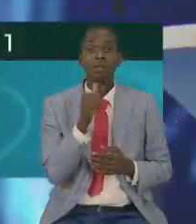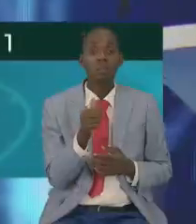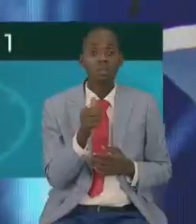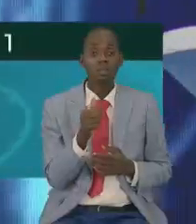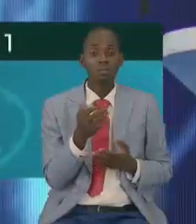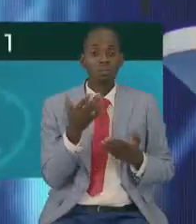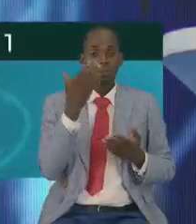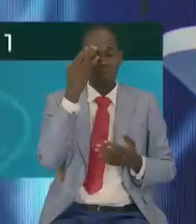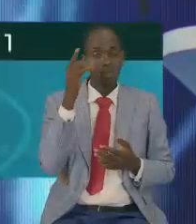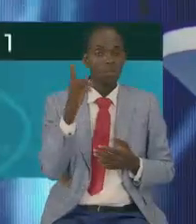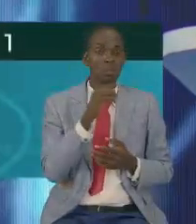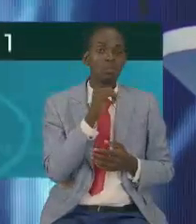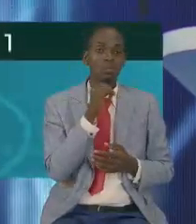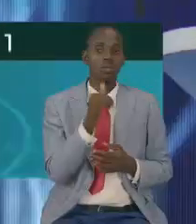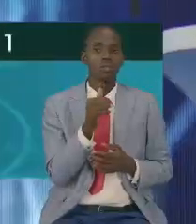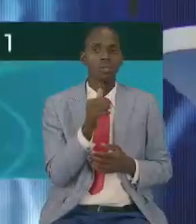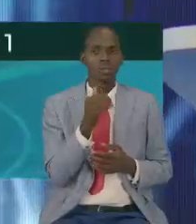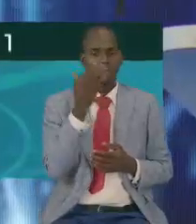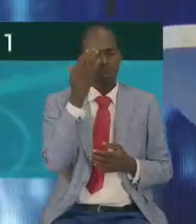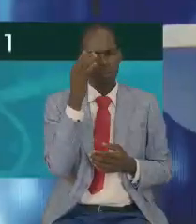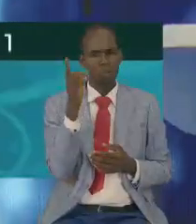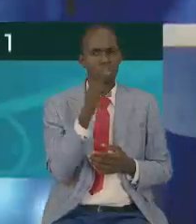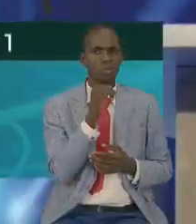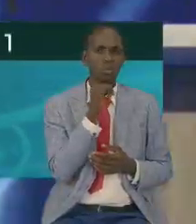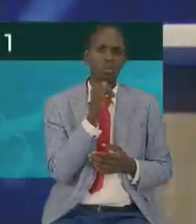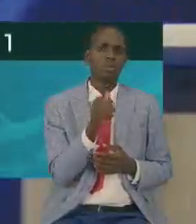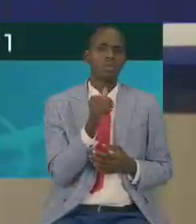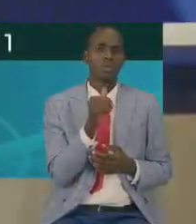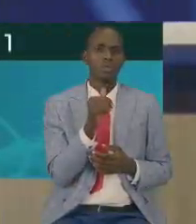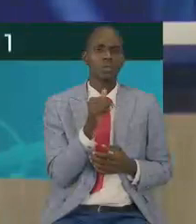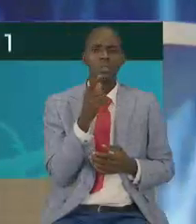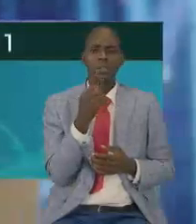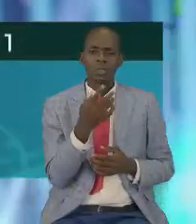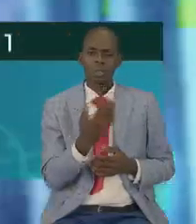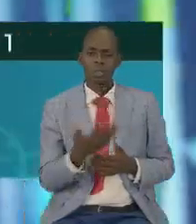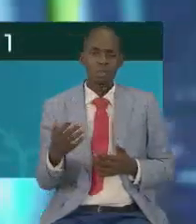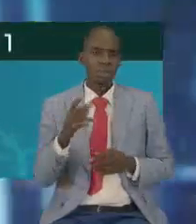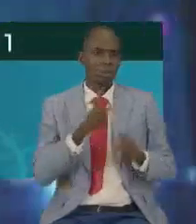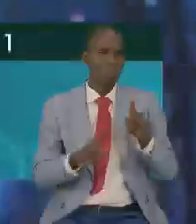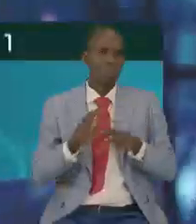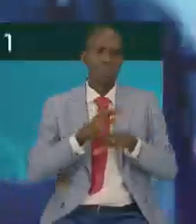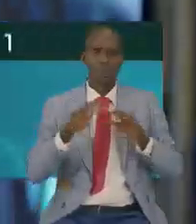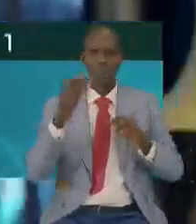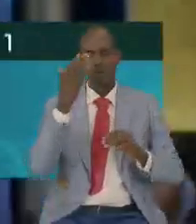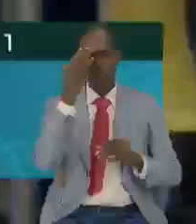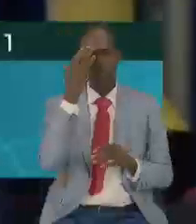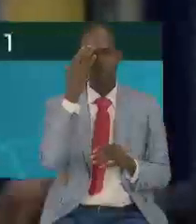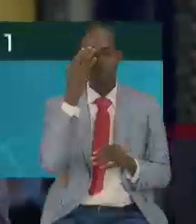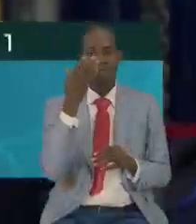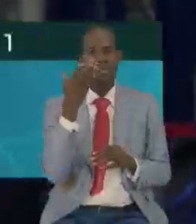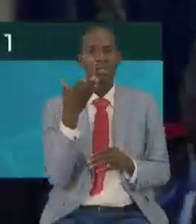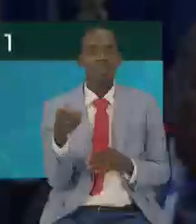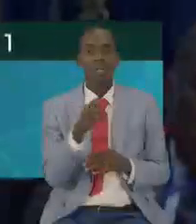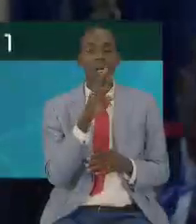Know ye not? There are things people don't know. There are things they know. The things you